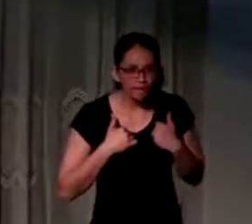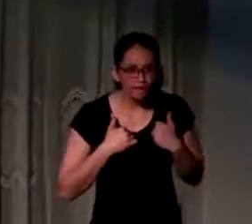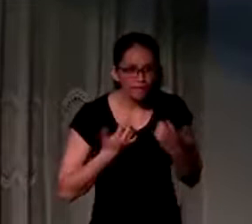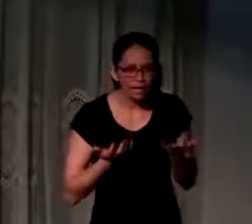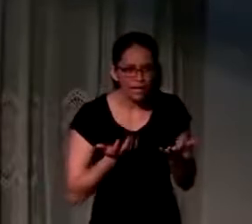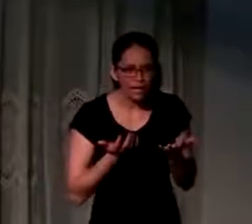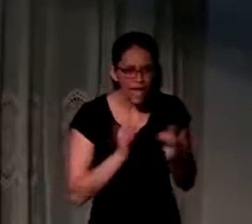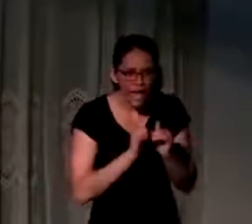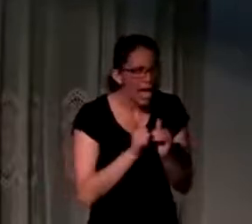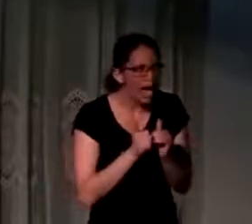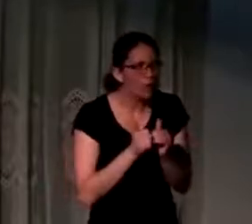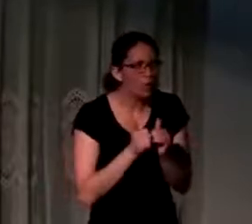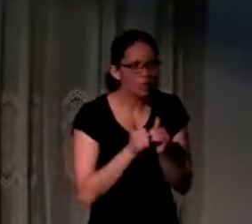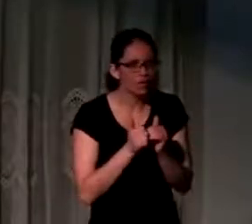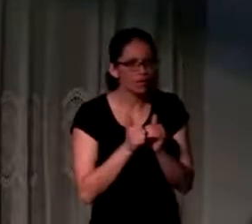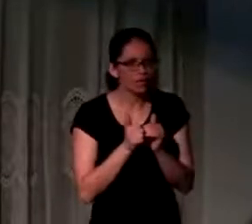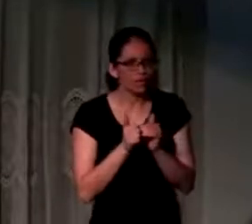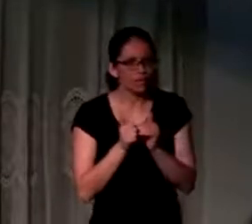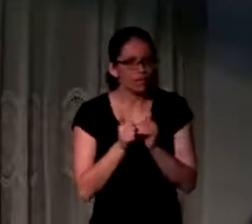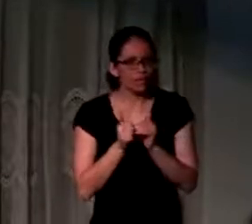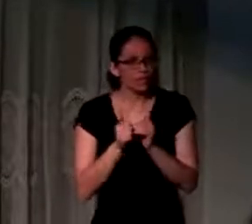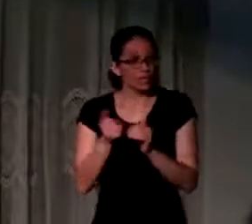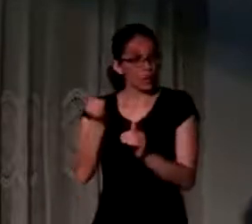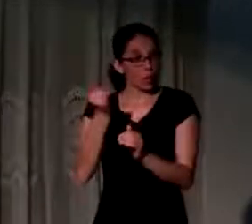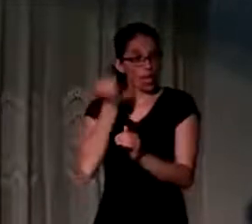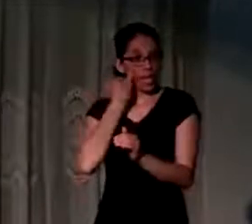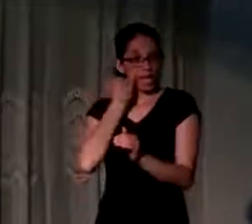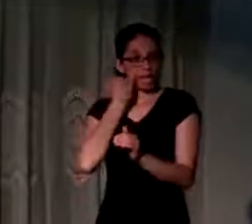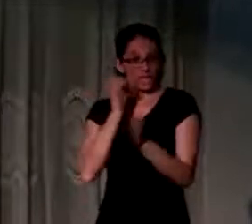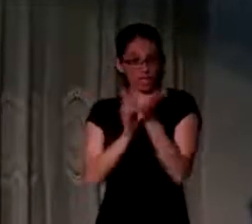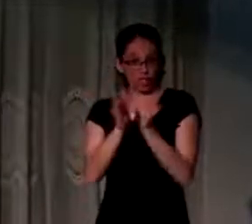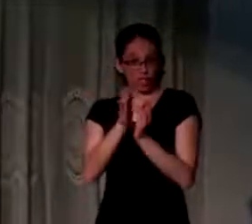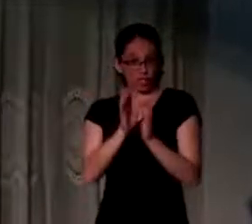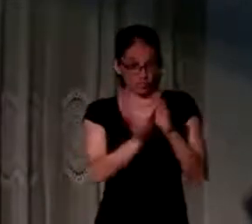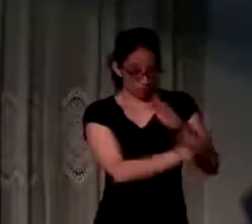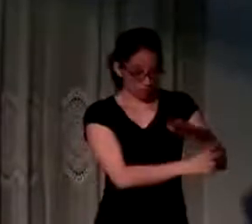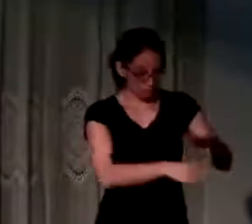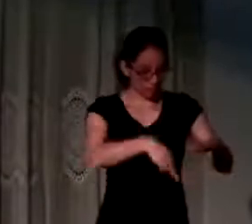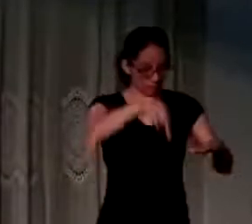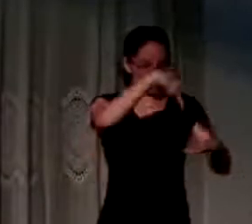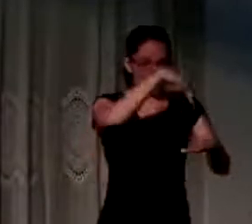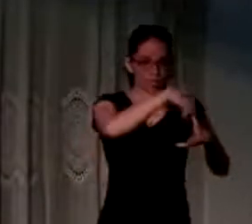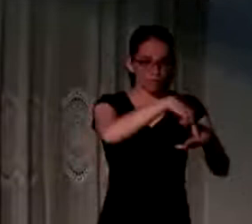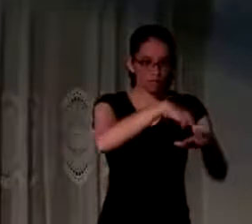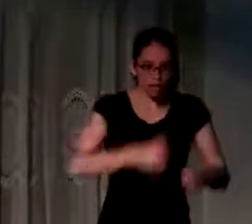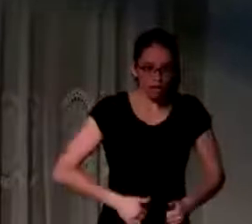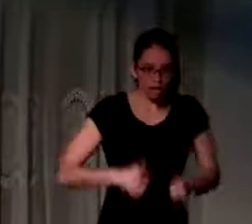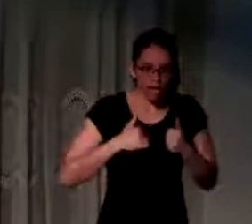them? If he's alive, it's all true.